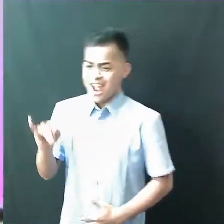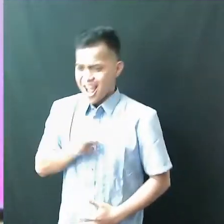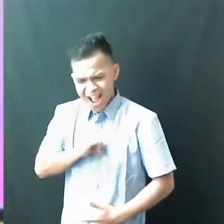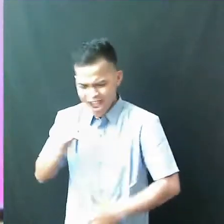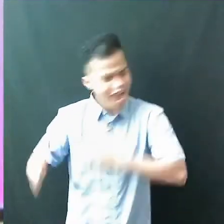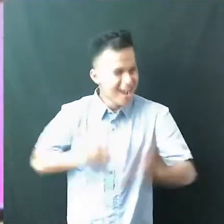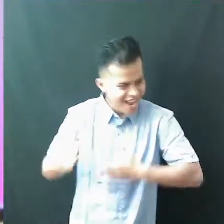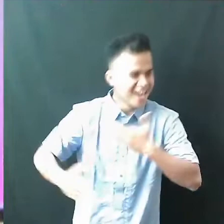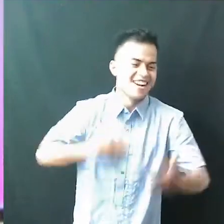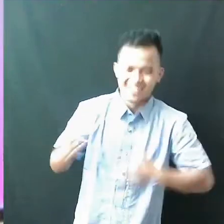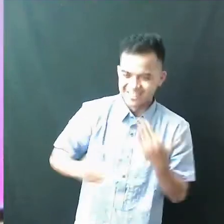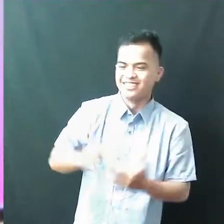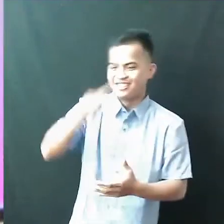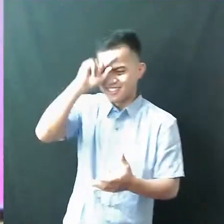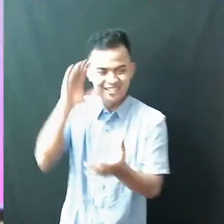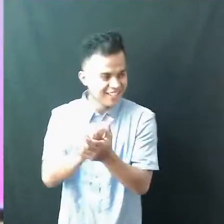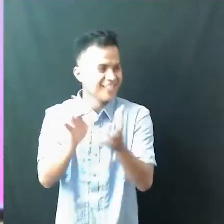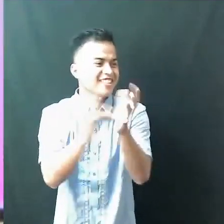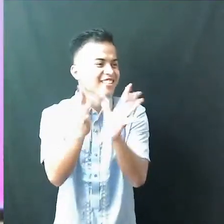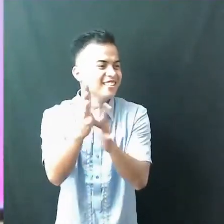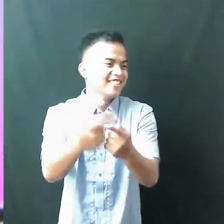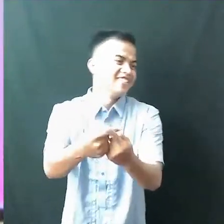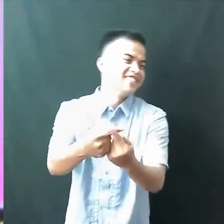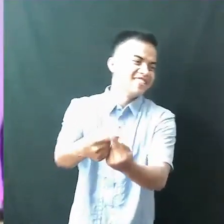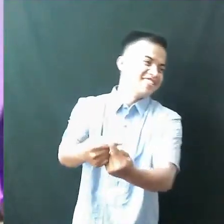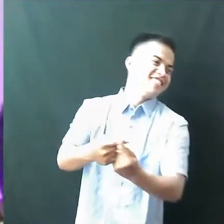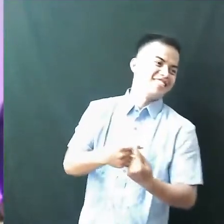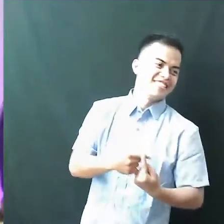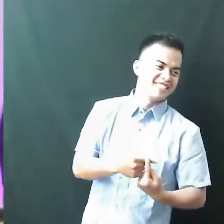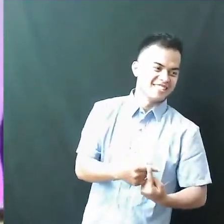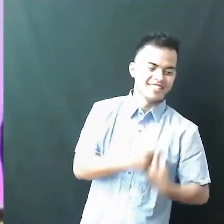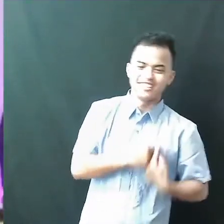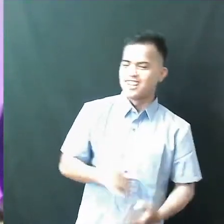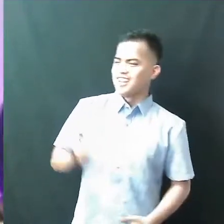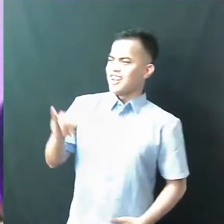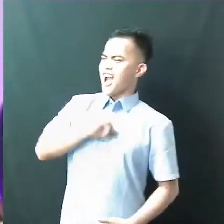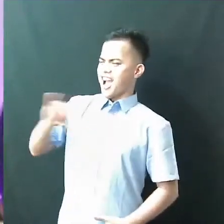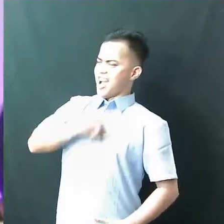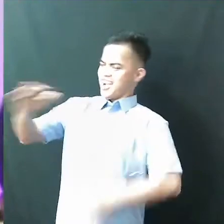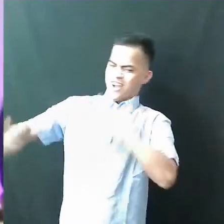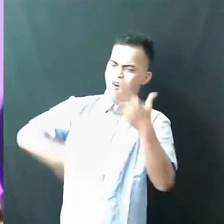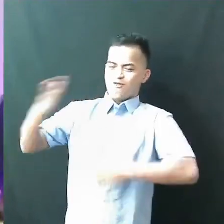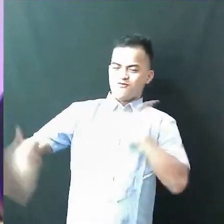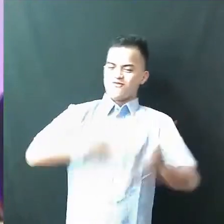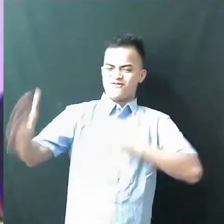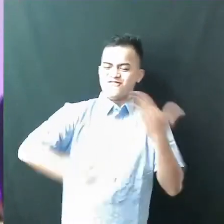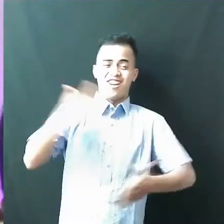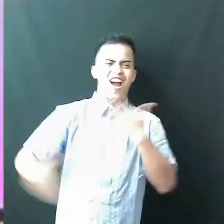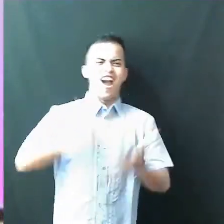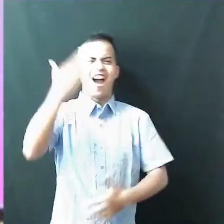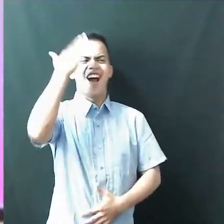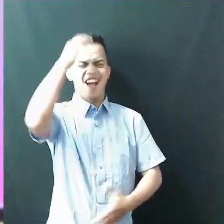I'm glad I know who Jesus is. Last sentence. I'm glad I know